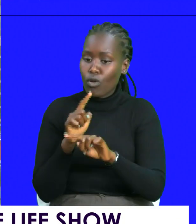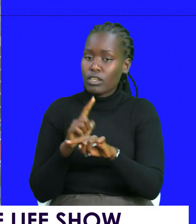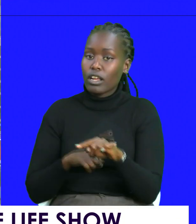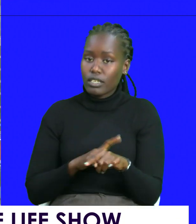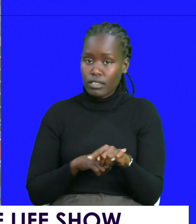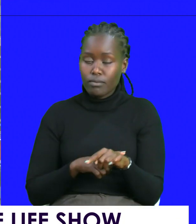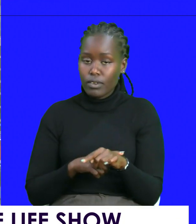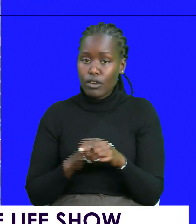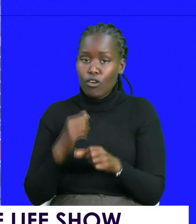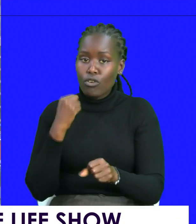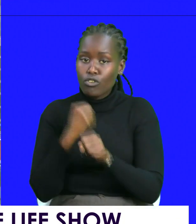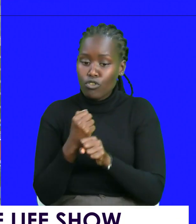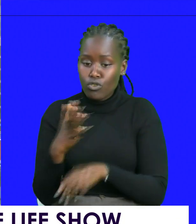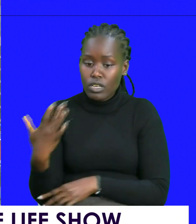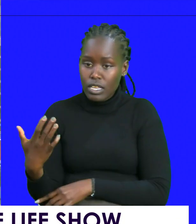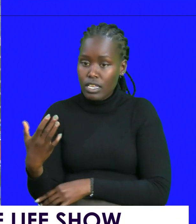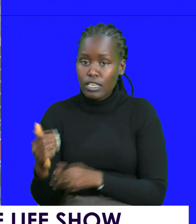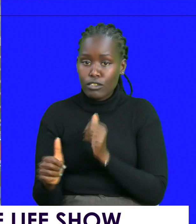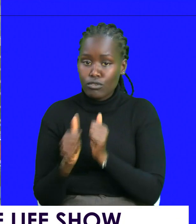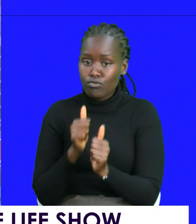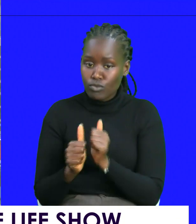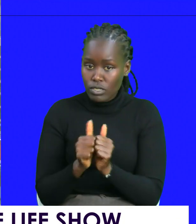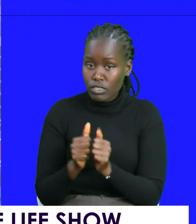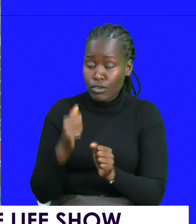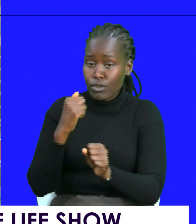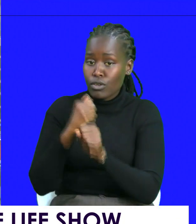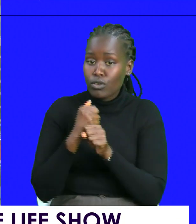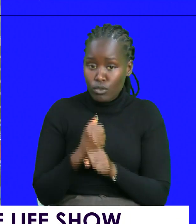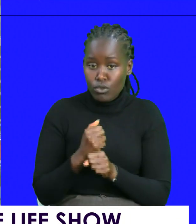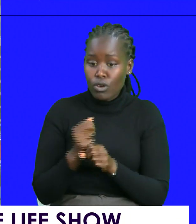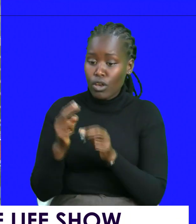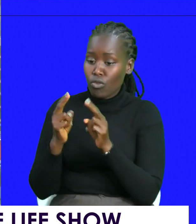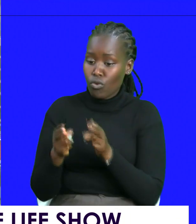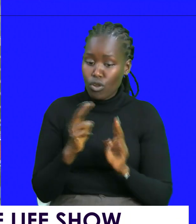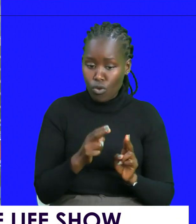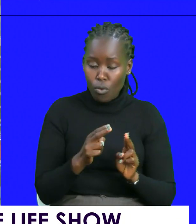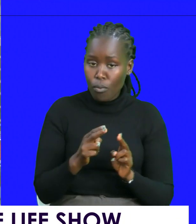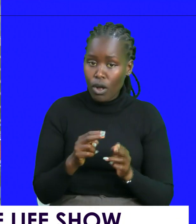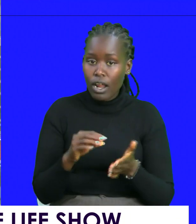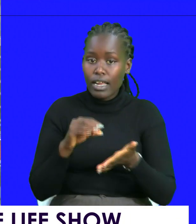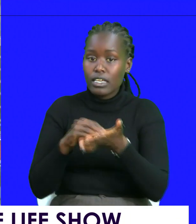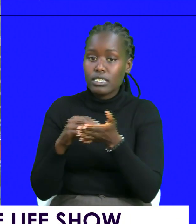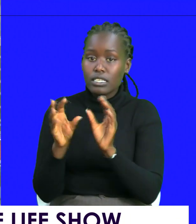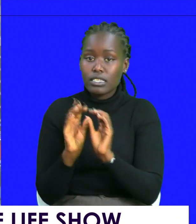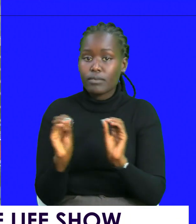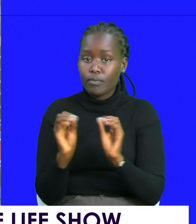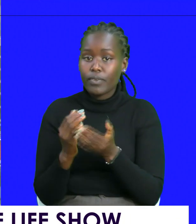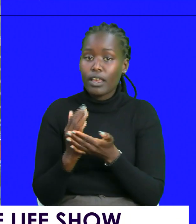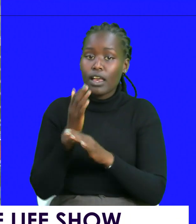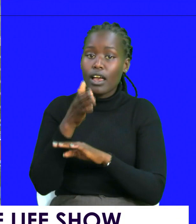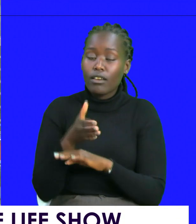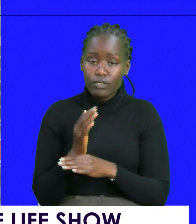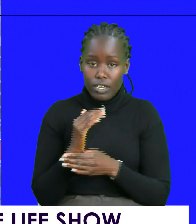do things that you wouldn't ordinarily do in your normal state. After some